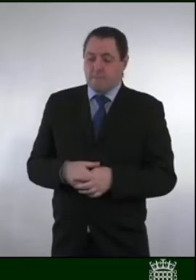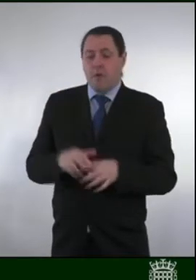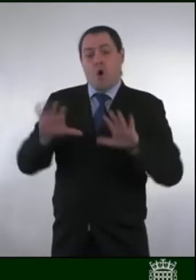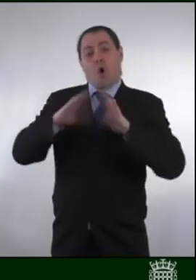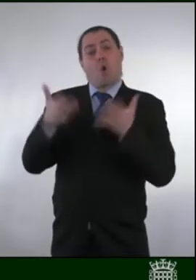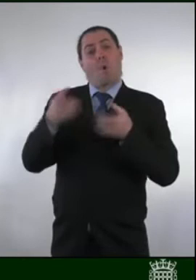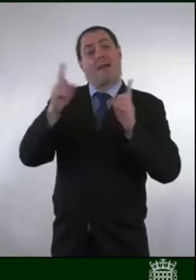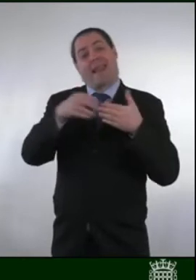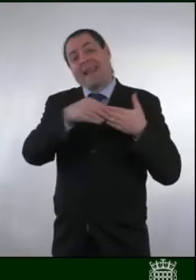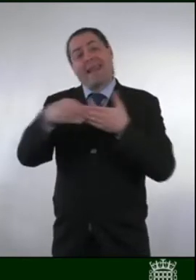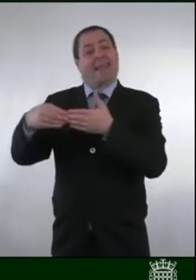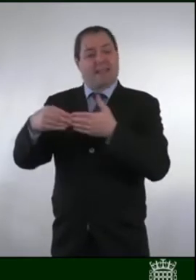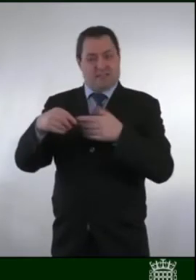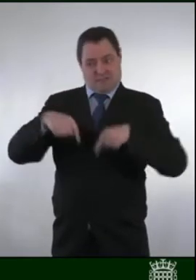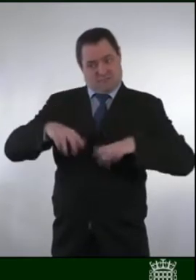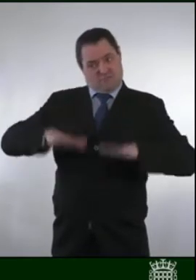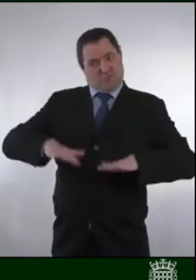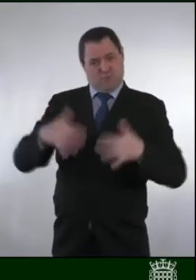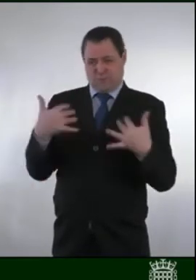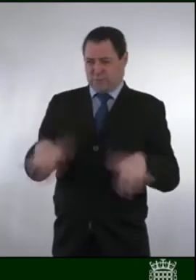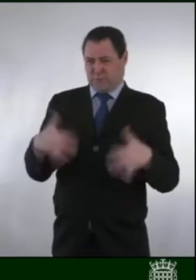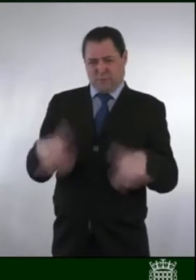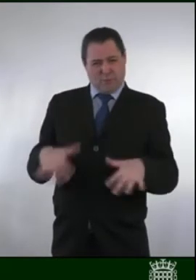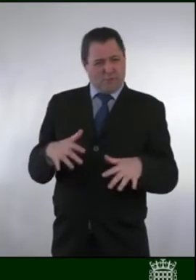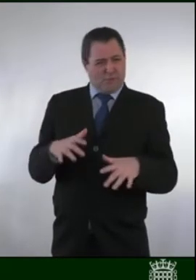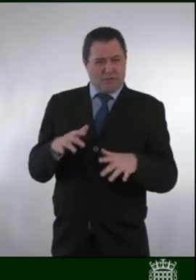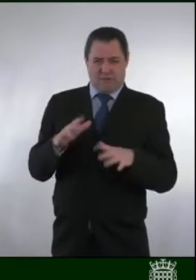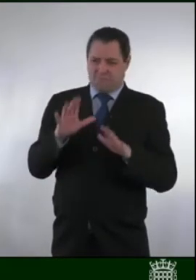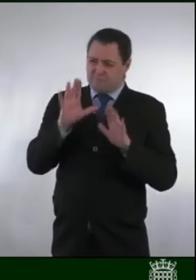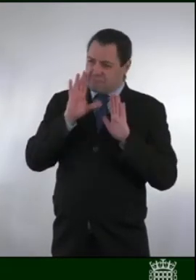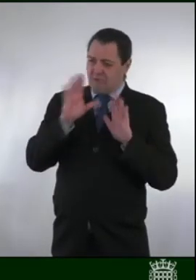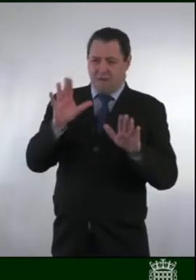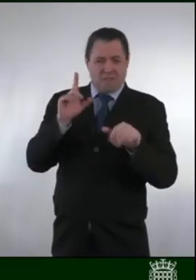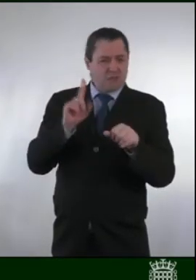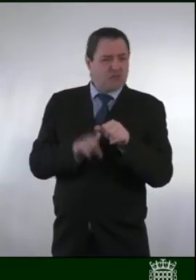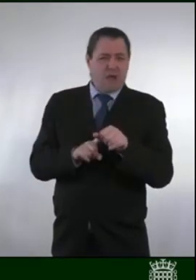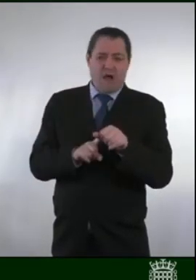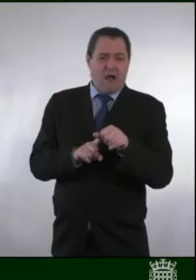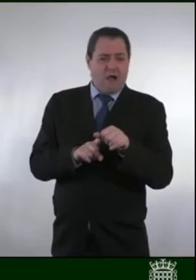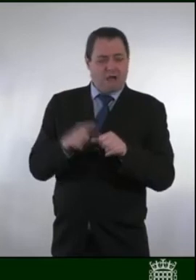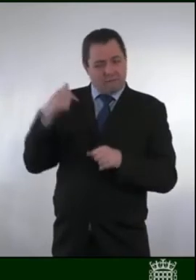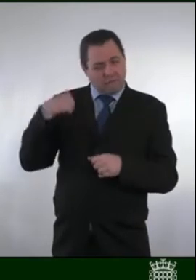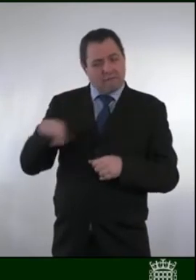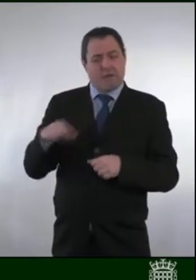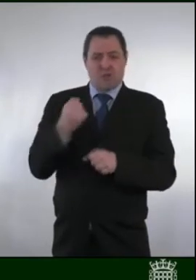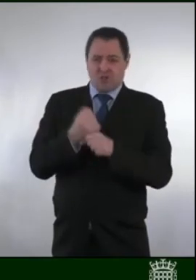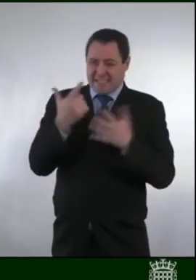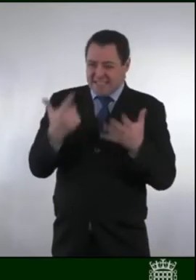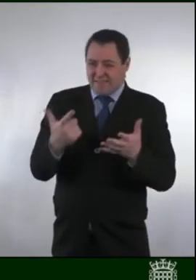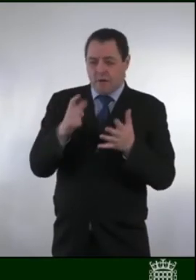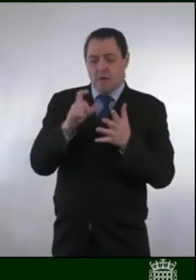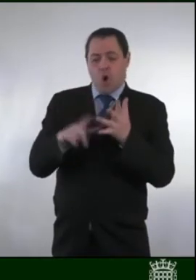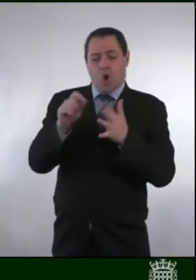on the world stage, this country is embarking on a quite phenomenal year. And we've already, with the G7, with COP26, and